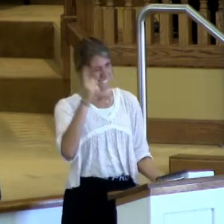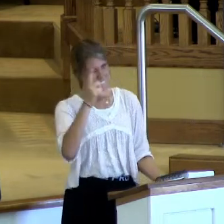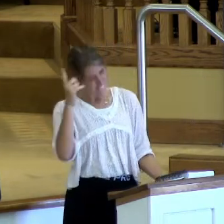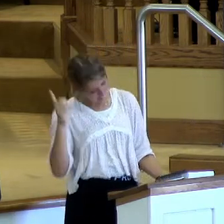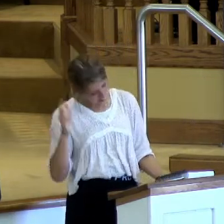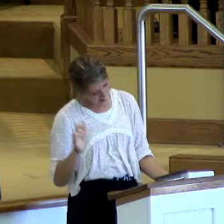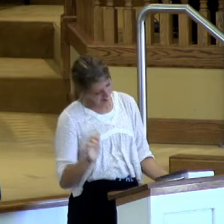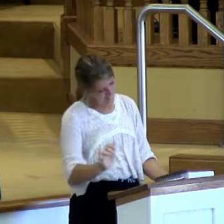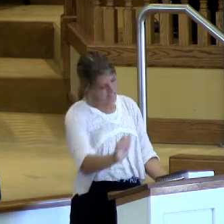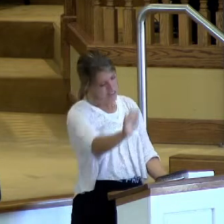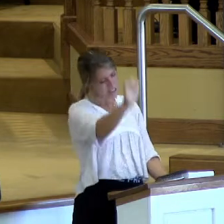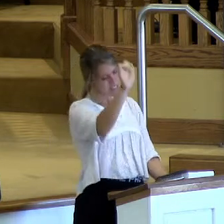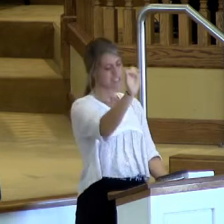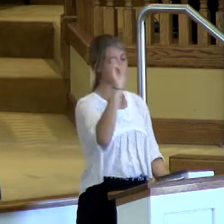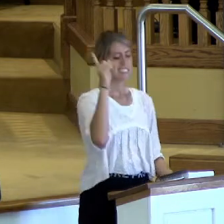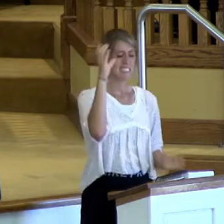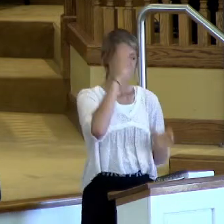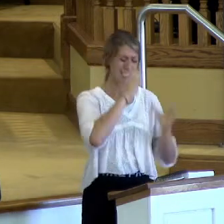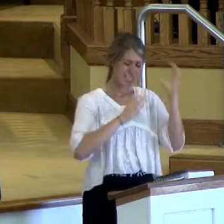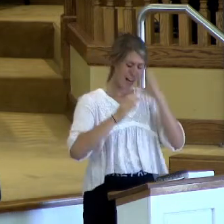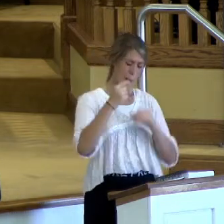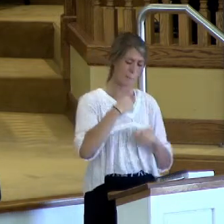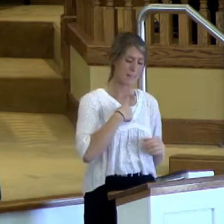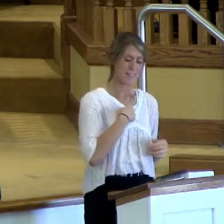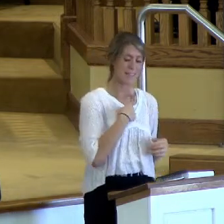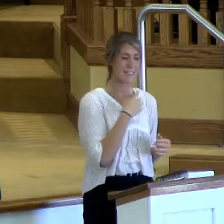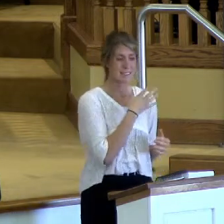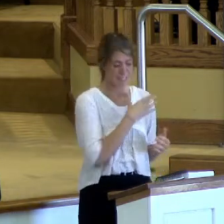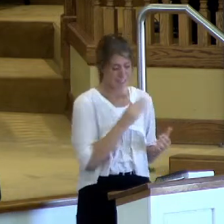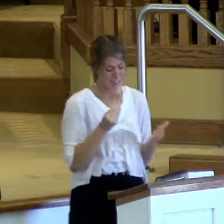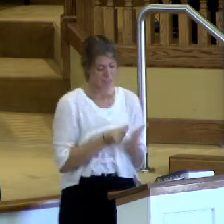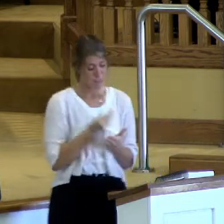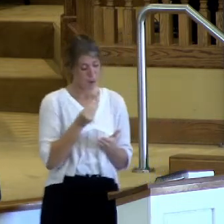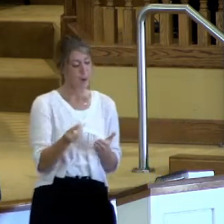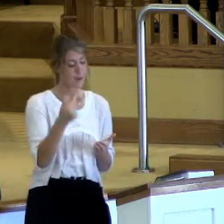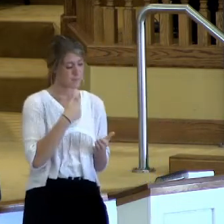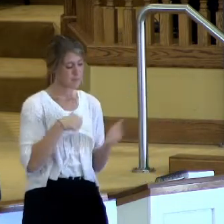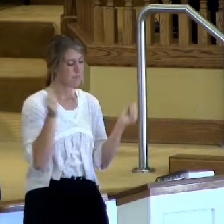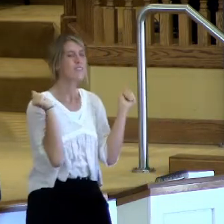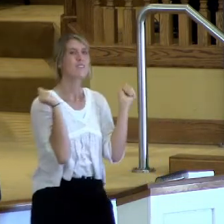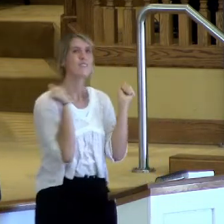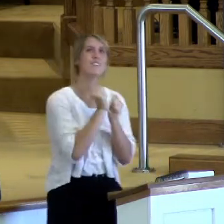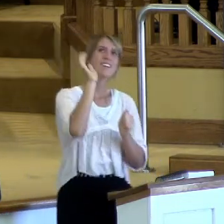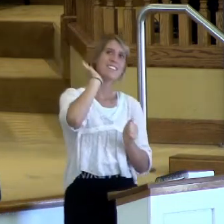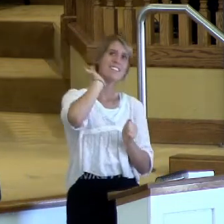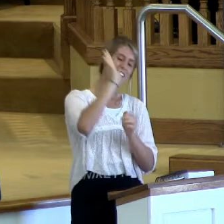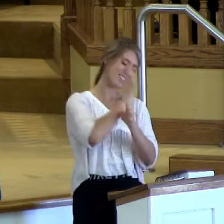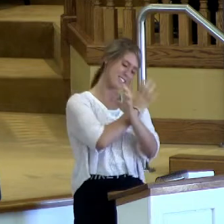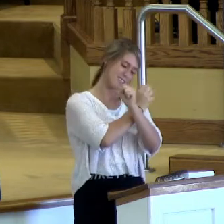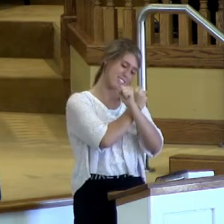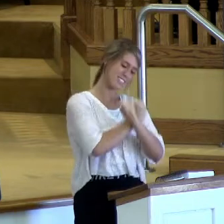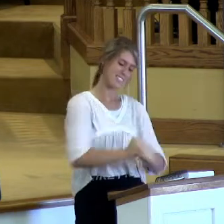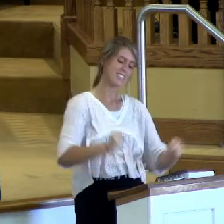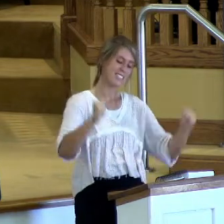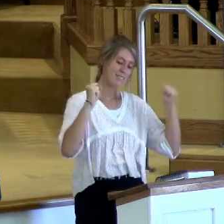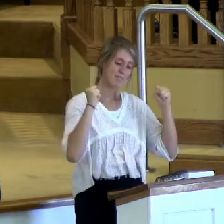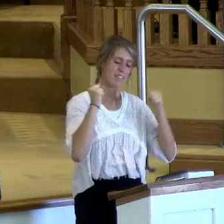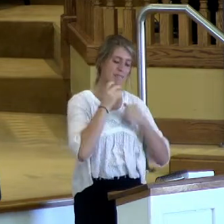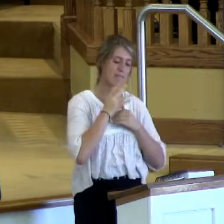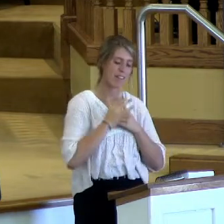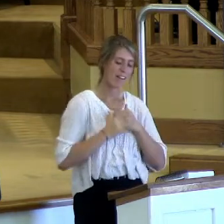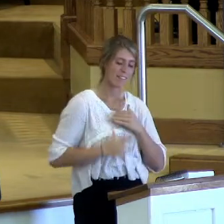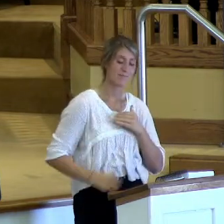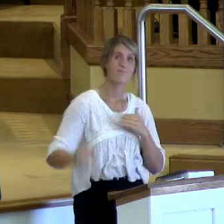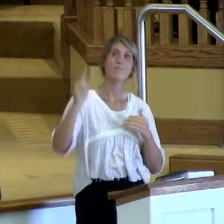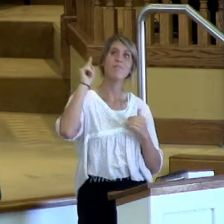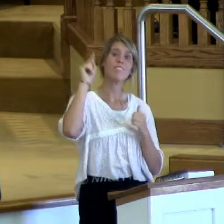Savior forever. He sought me and bought me with his